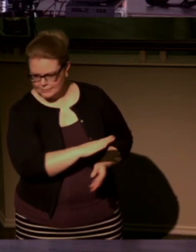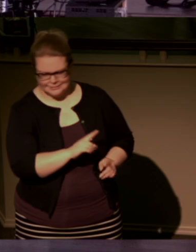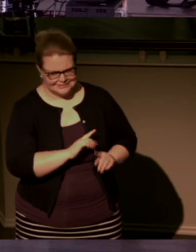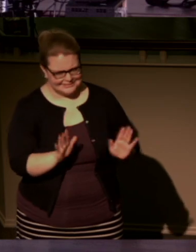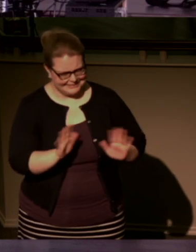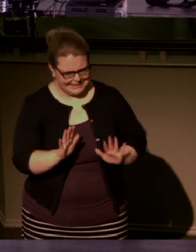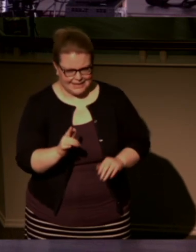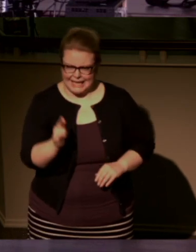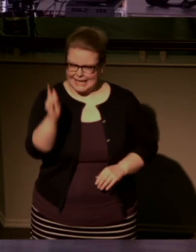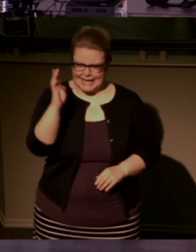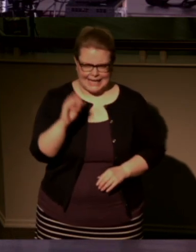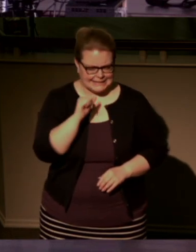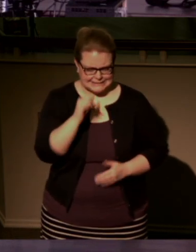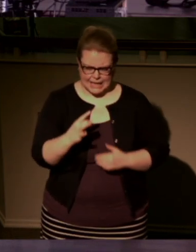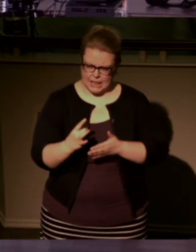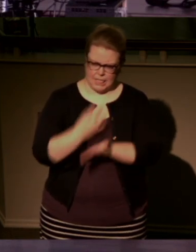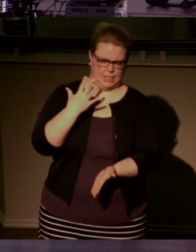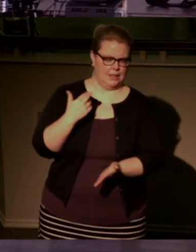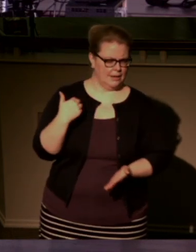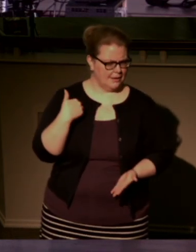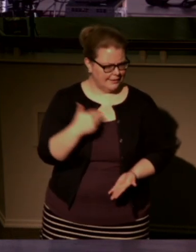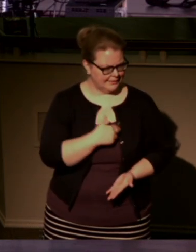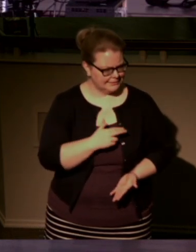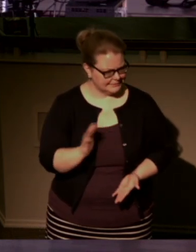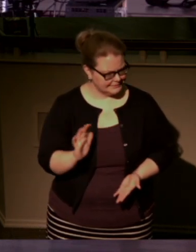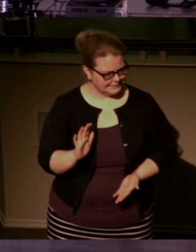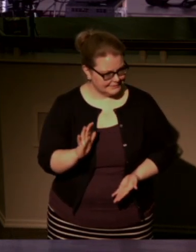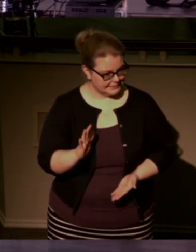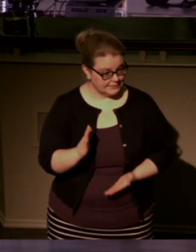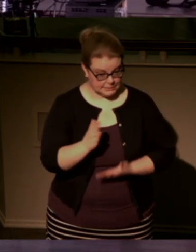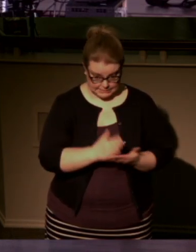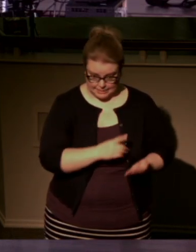doesn't do that. Some of you, you've